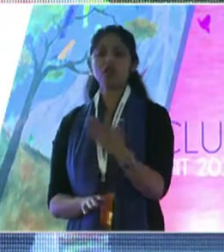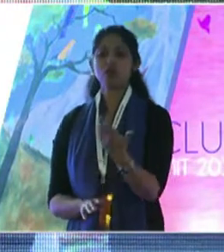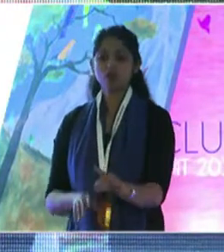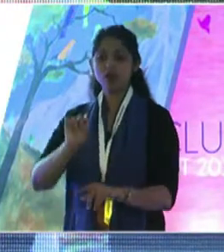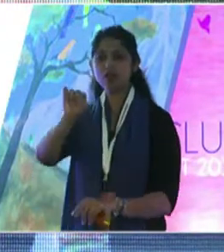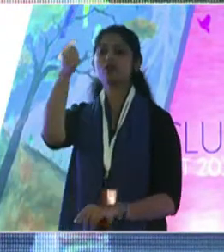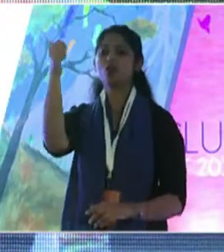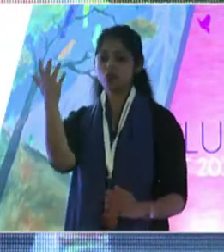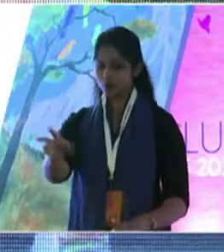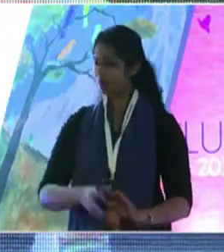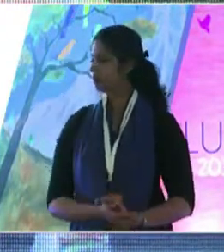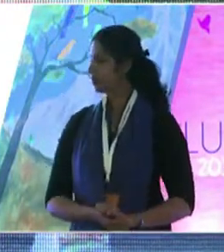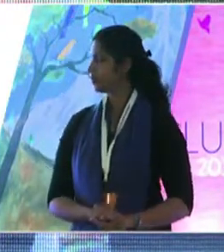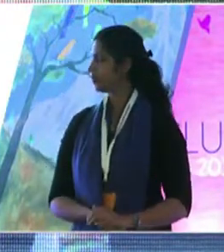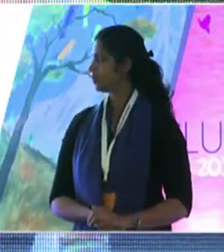achieved. And then